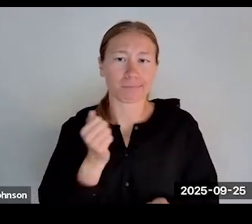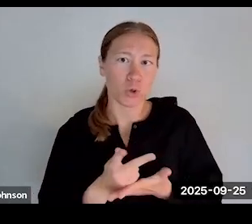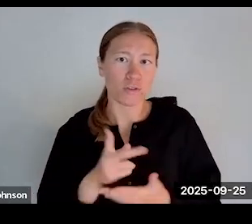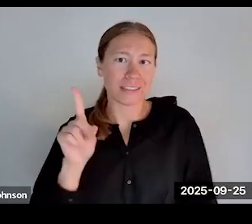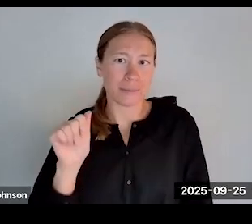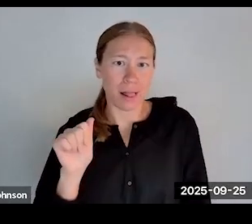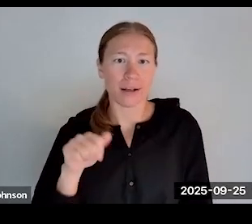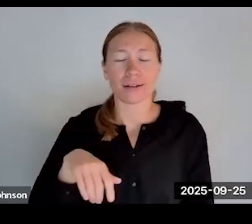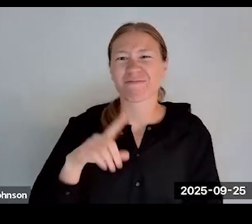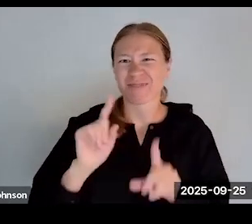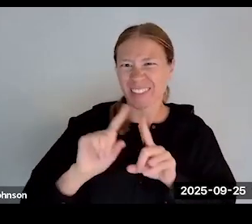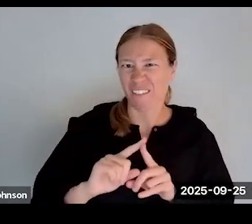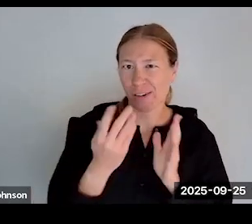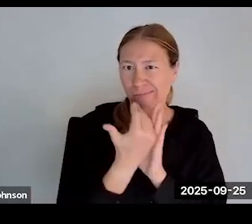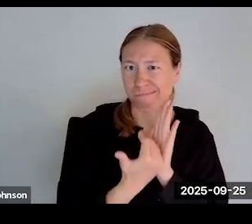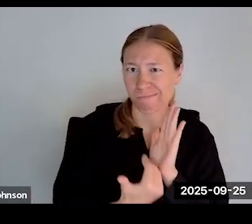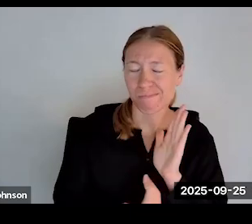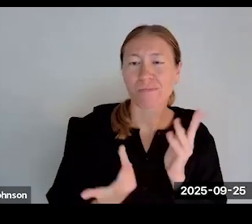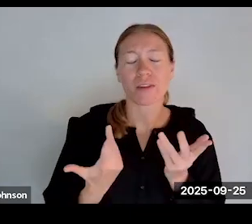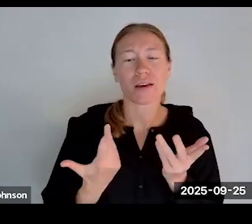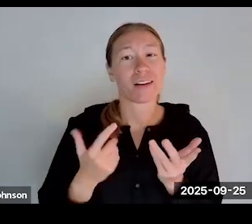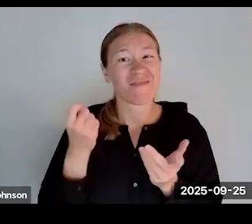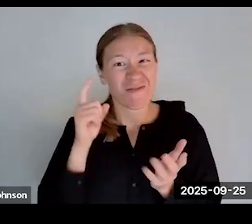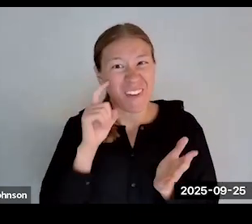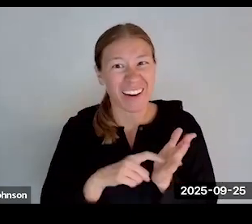cancer, bipolar disorder. It's not